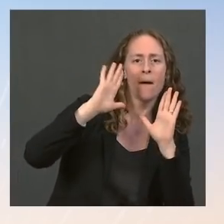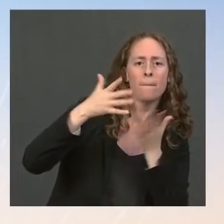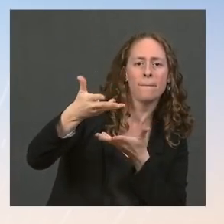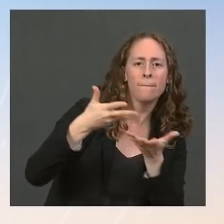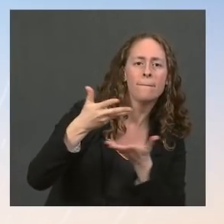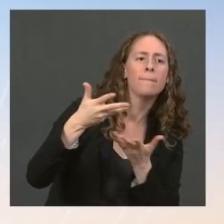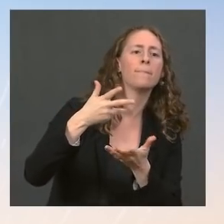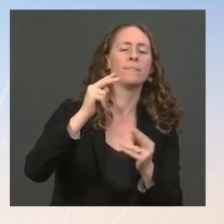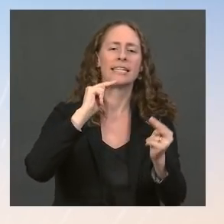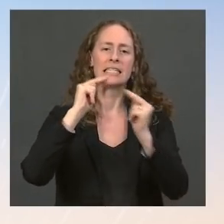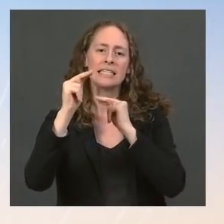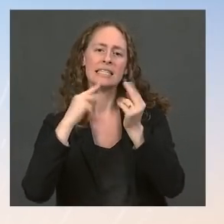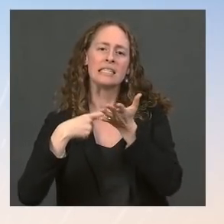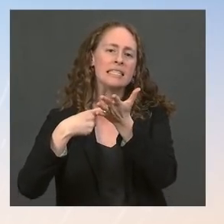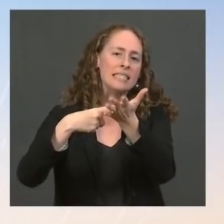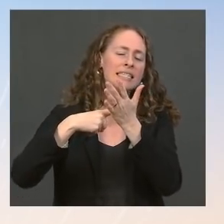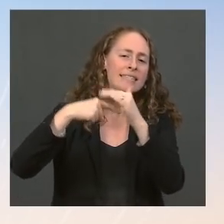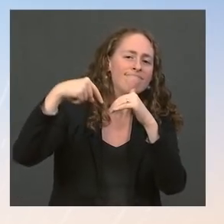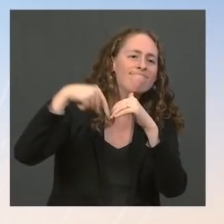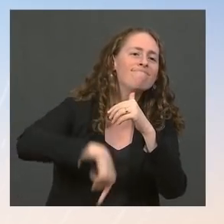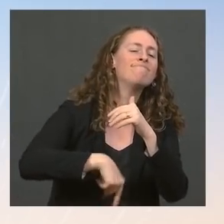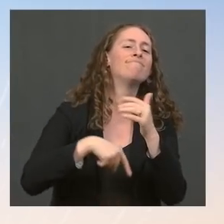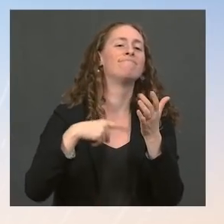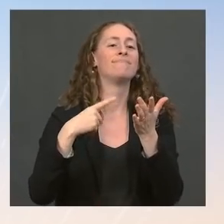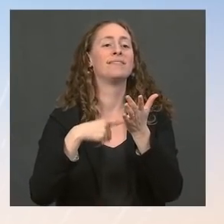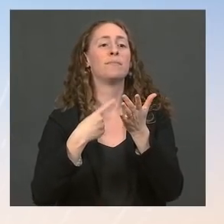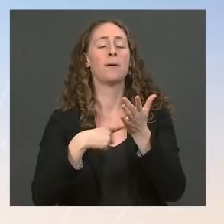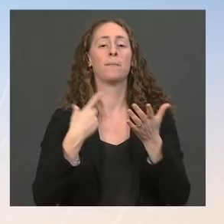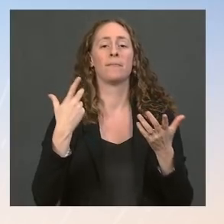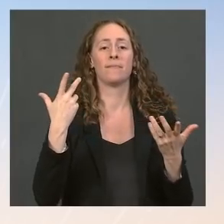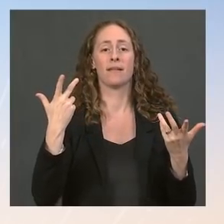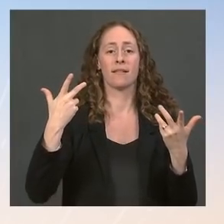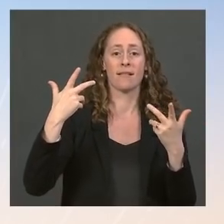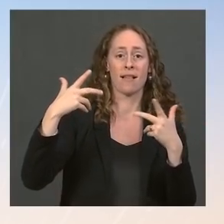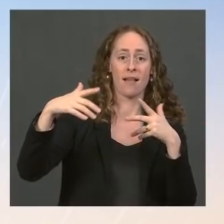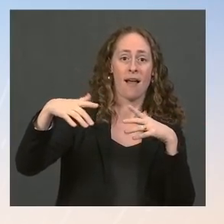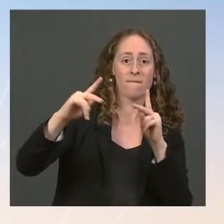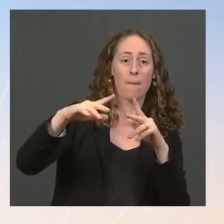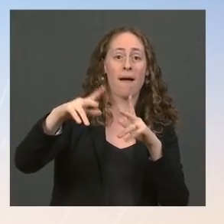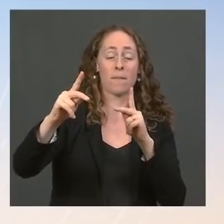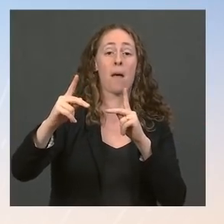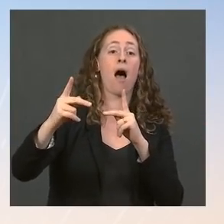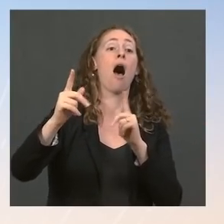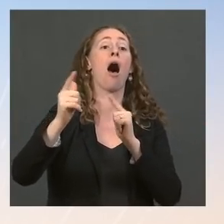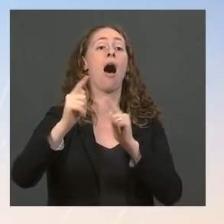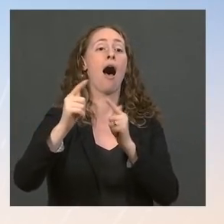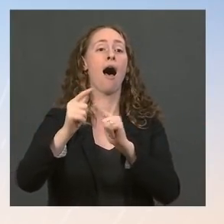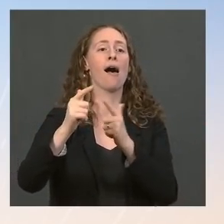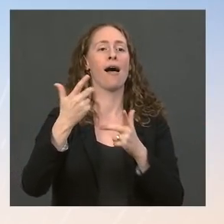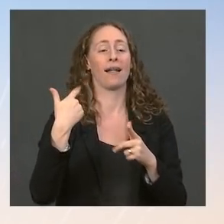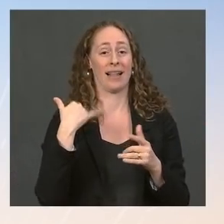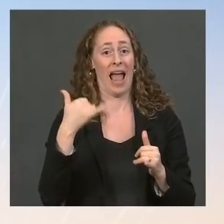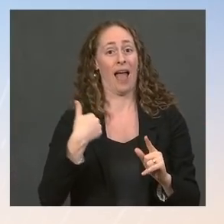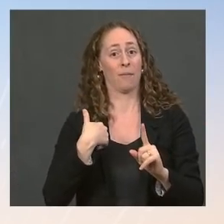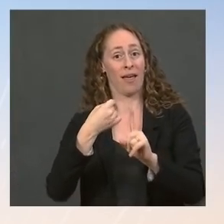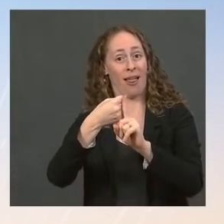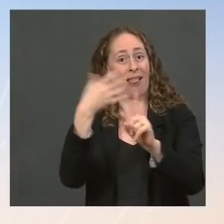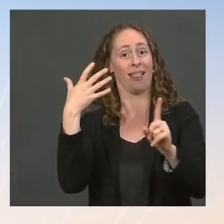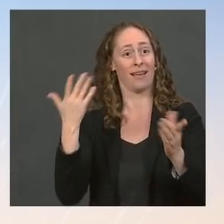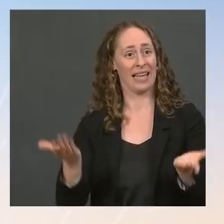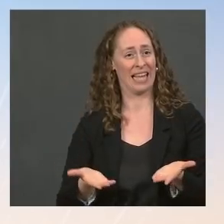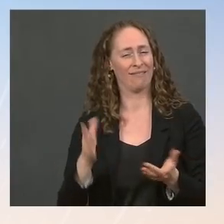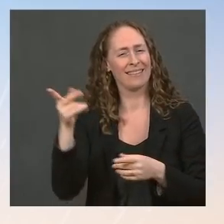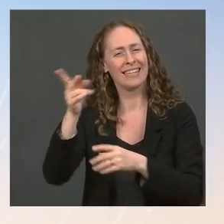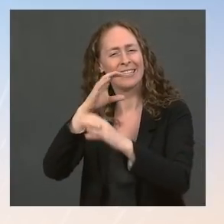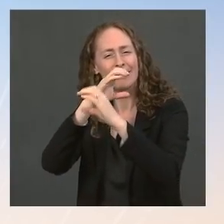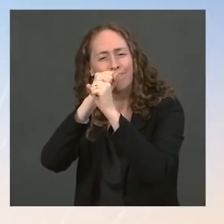and sometimes all sides giving a little bit. That's what we've been discussing, but I'm not going to outline private conversations in more detail. Does the president